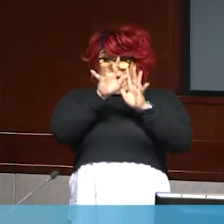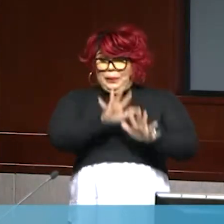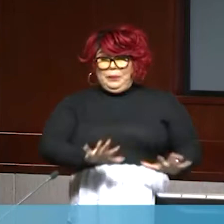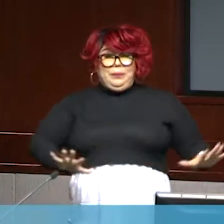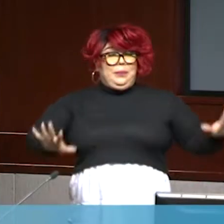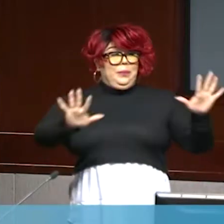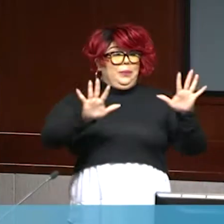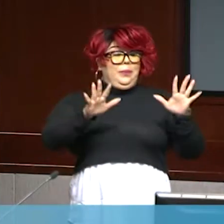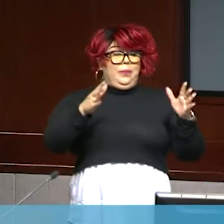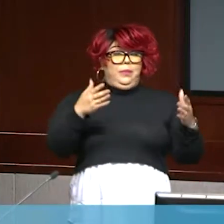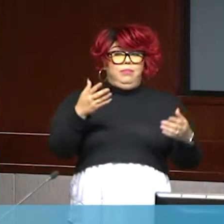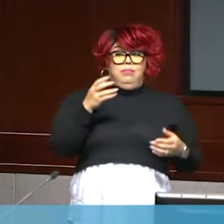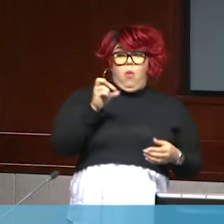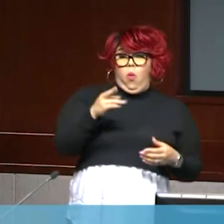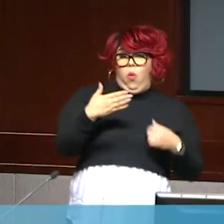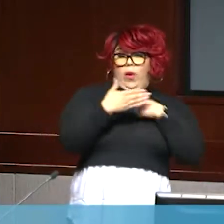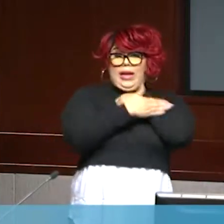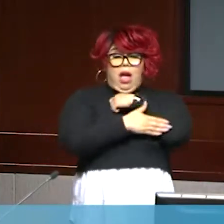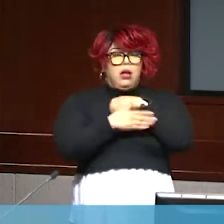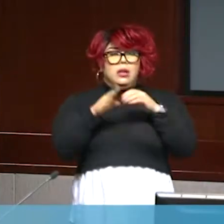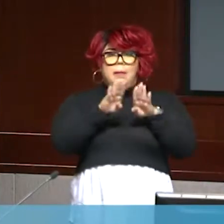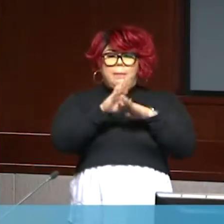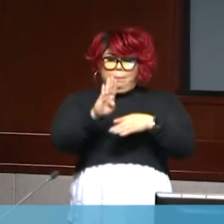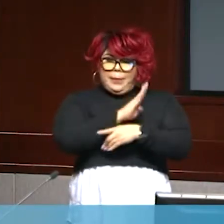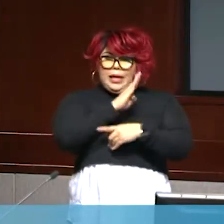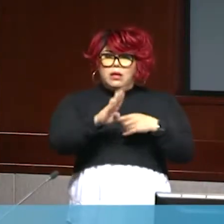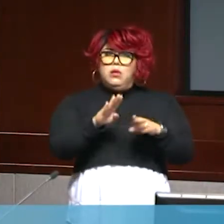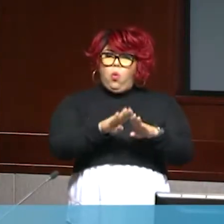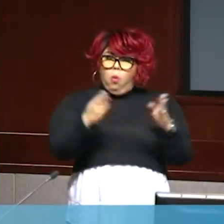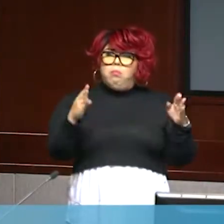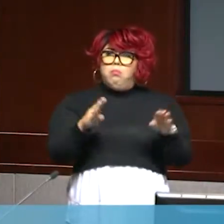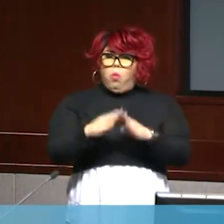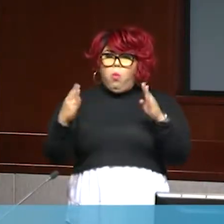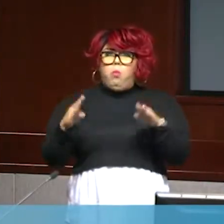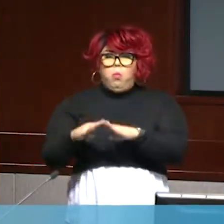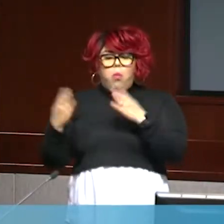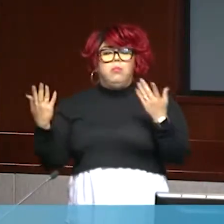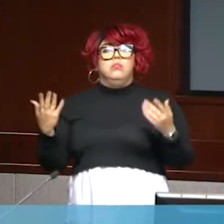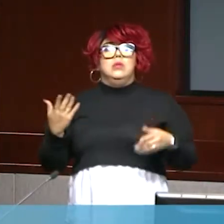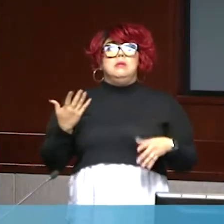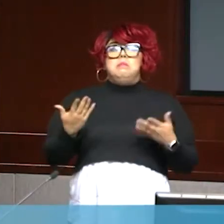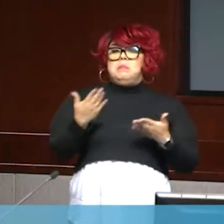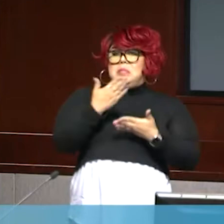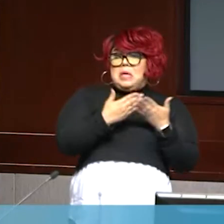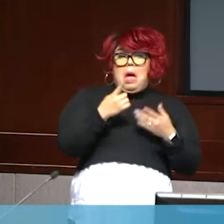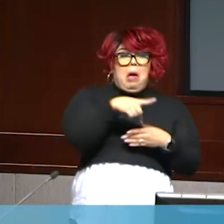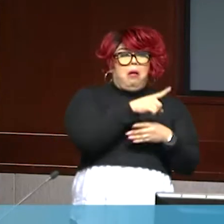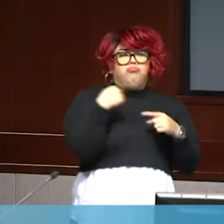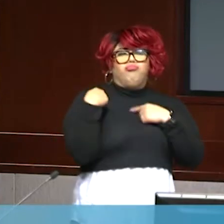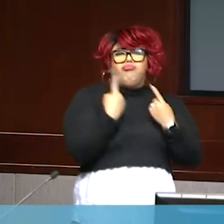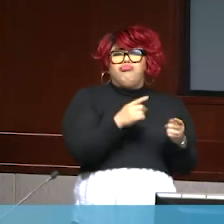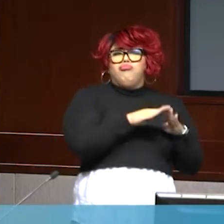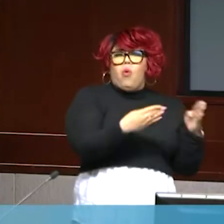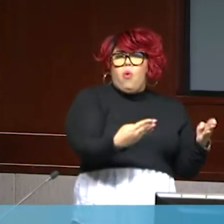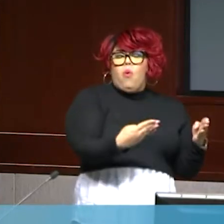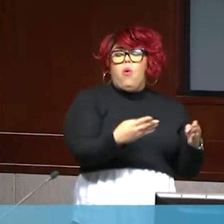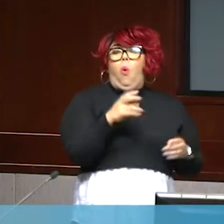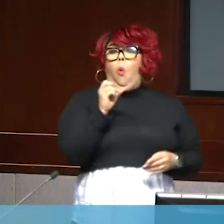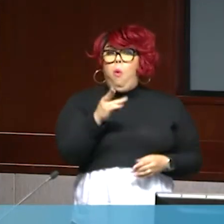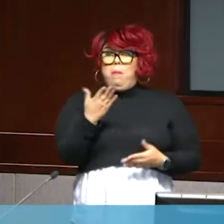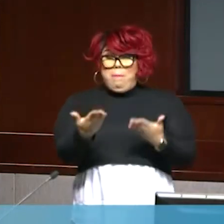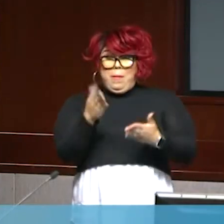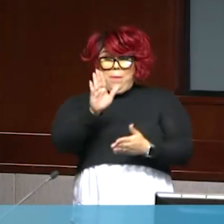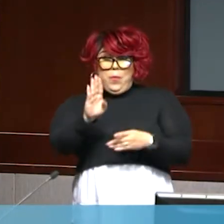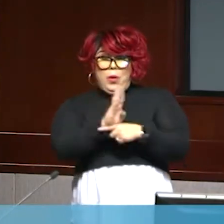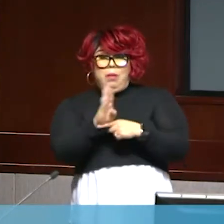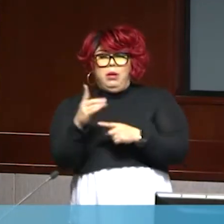Kern County. And whether you've been an essential business for the past several months, or you've been a business that's been ordered to close